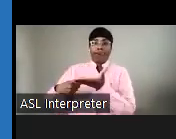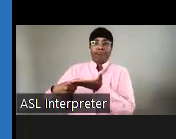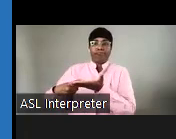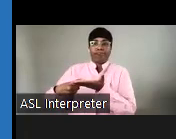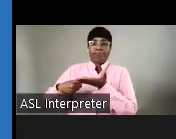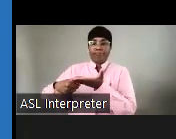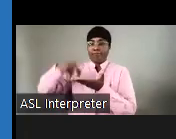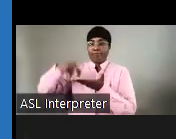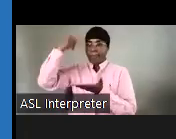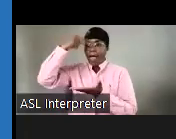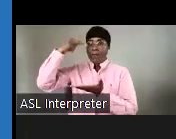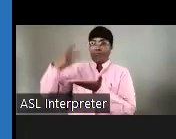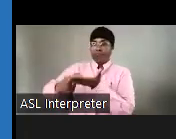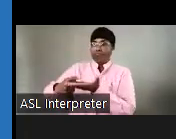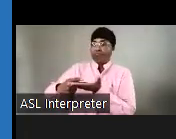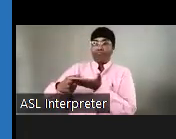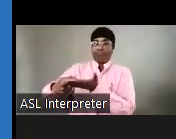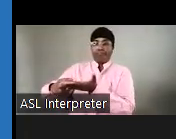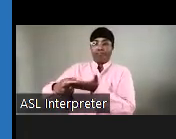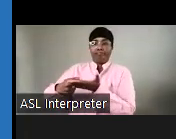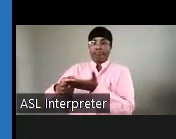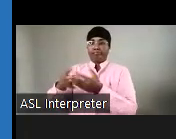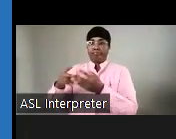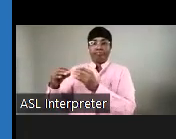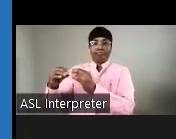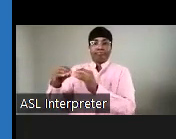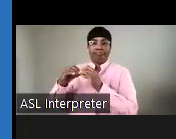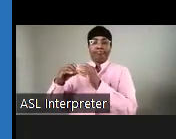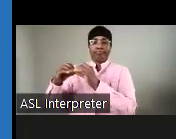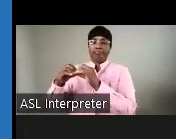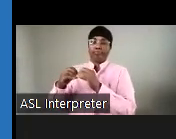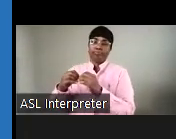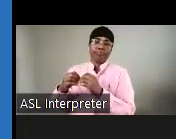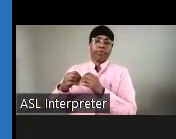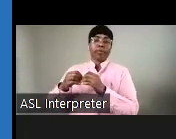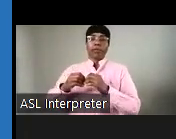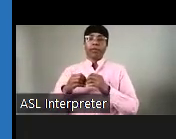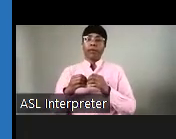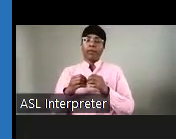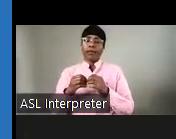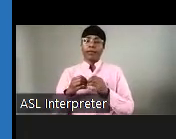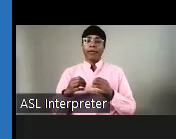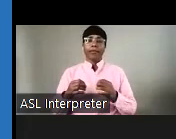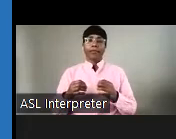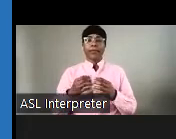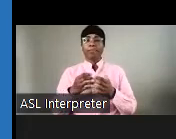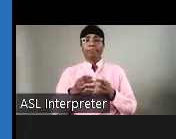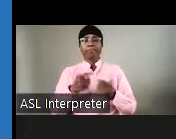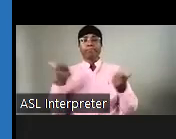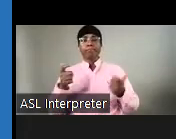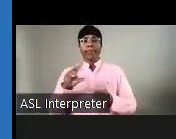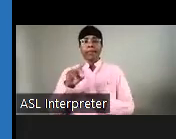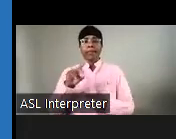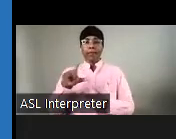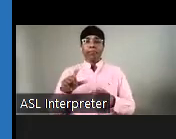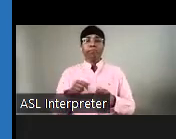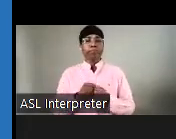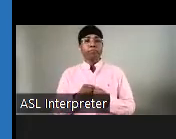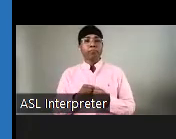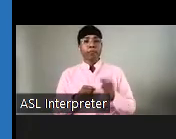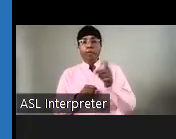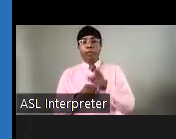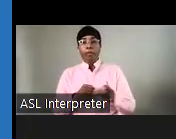about what does ecology all entail. So, I mean, this was provided to me by my wildlife